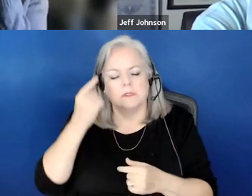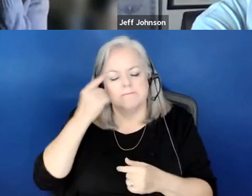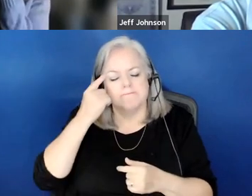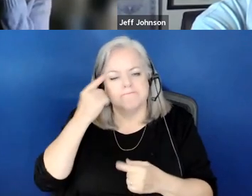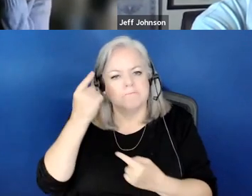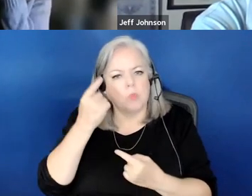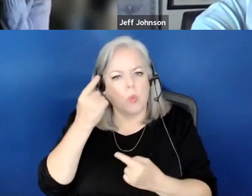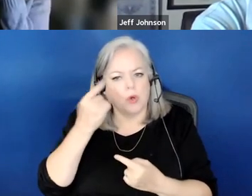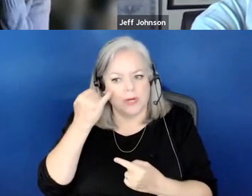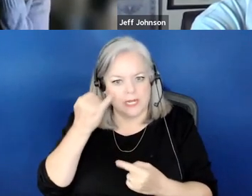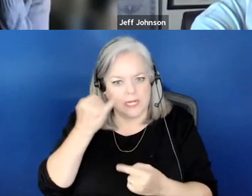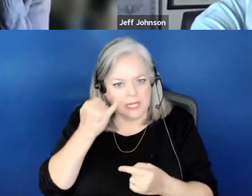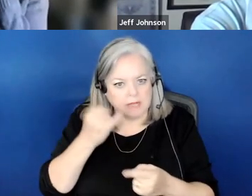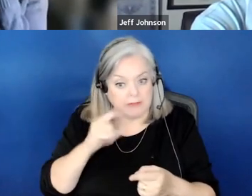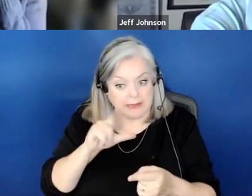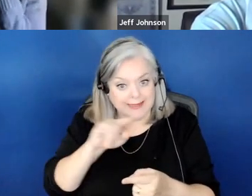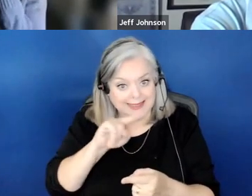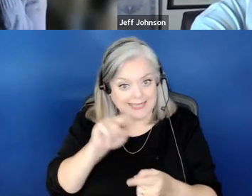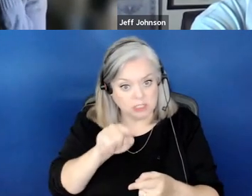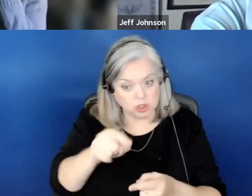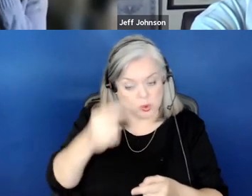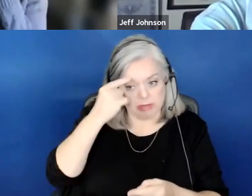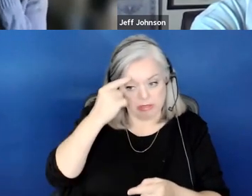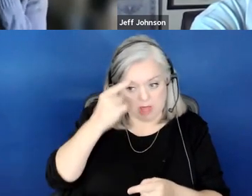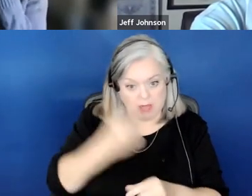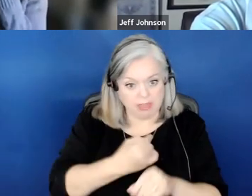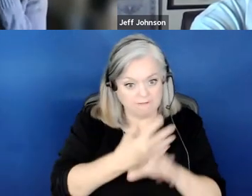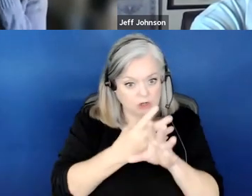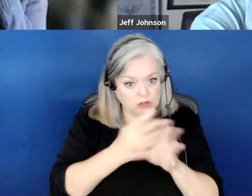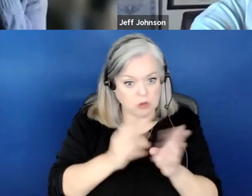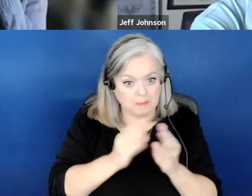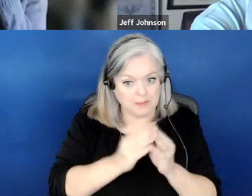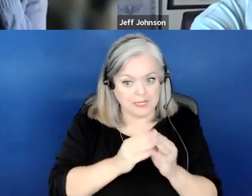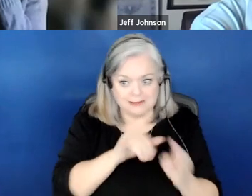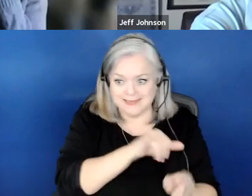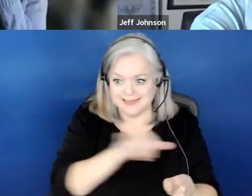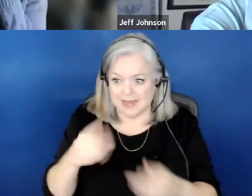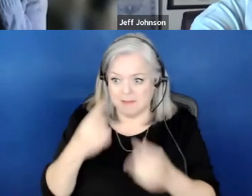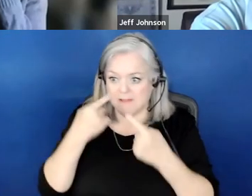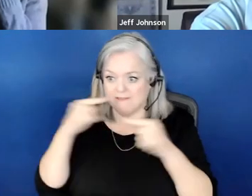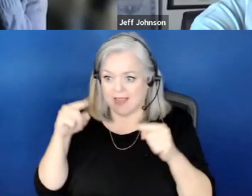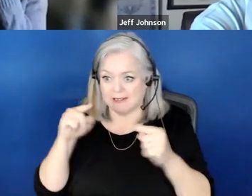virtual meetings to be as effective as in-person meetings were.